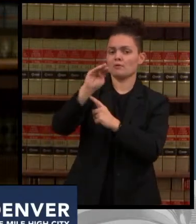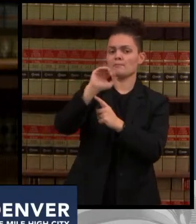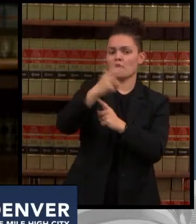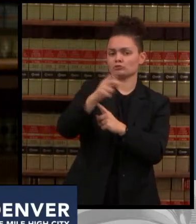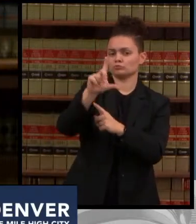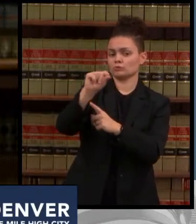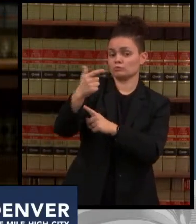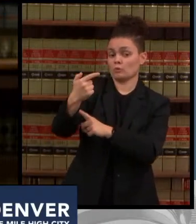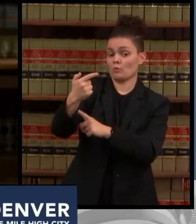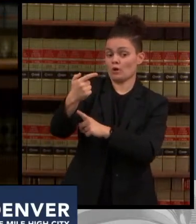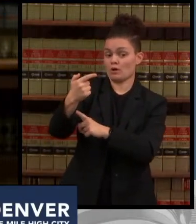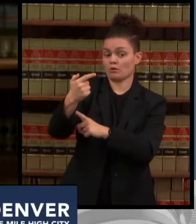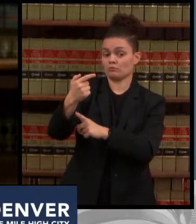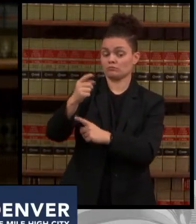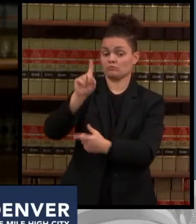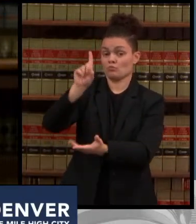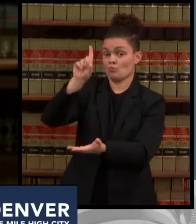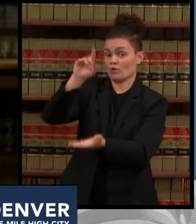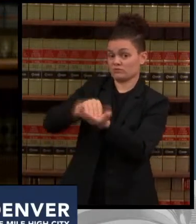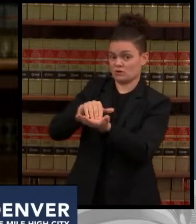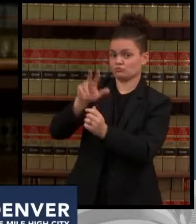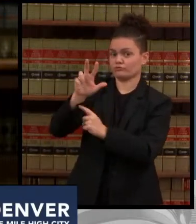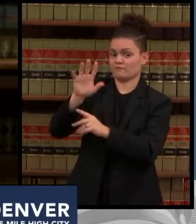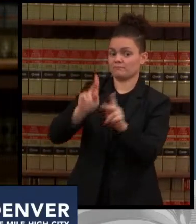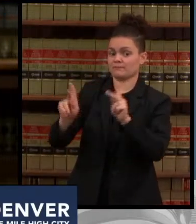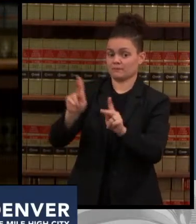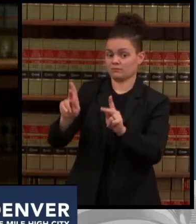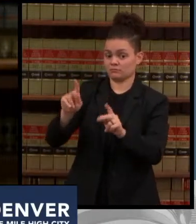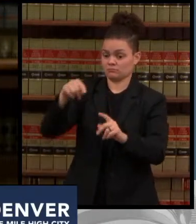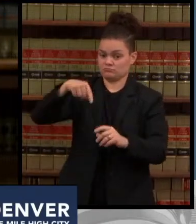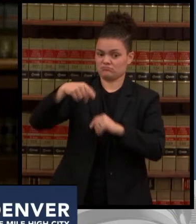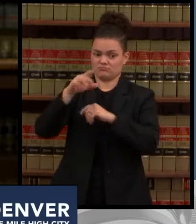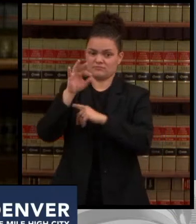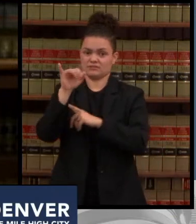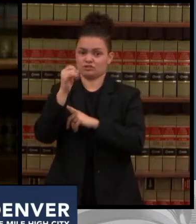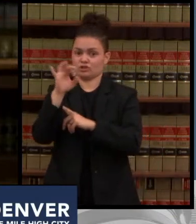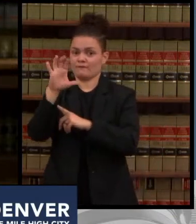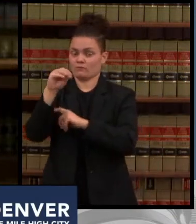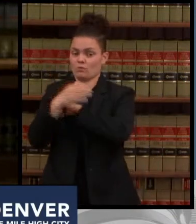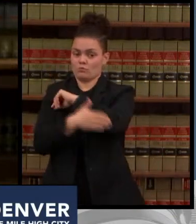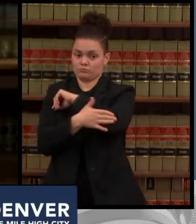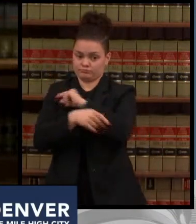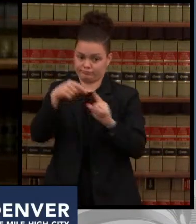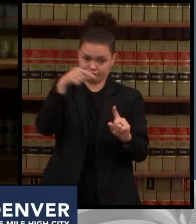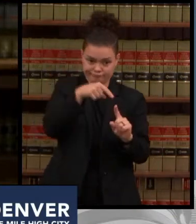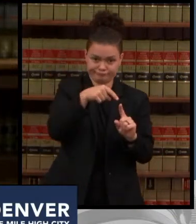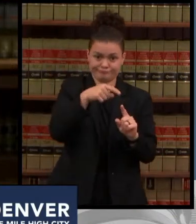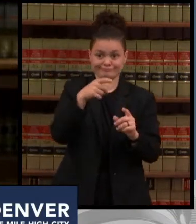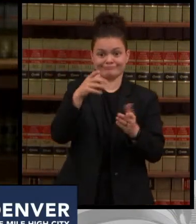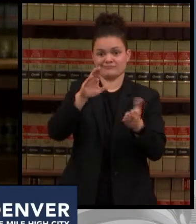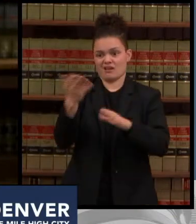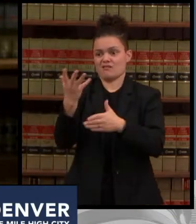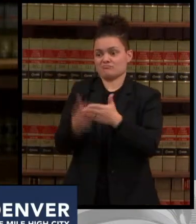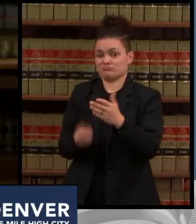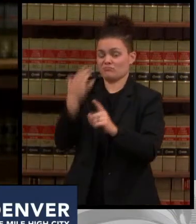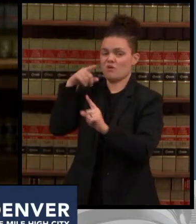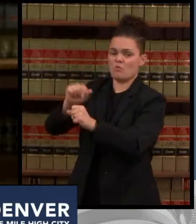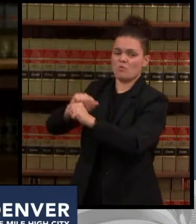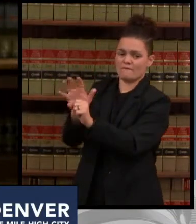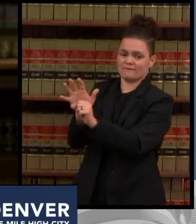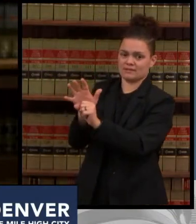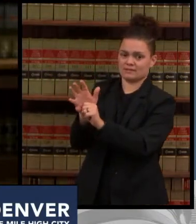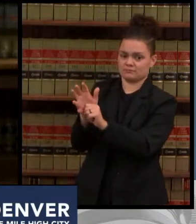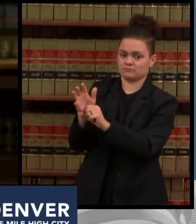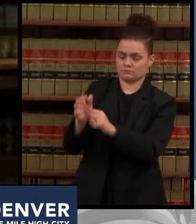1,035 Jefferson County residents have died from COVID-19. That's almost 2 of our neighbors